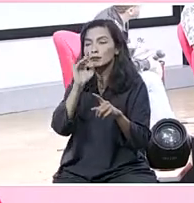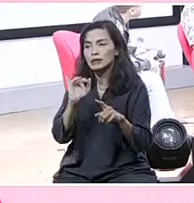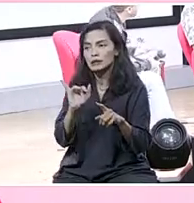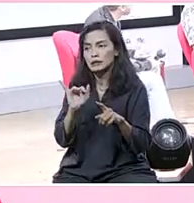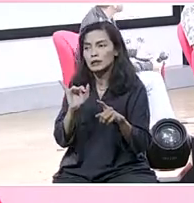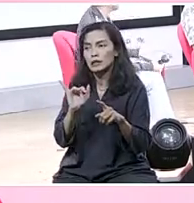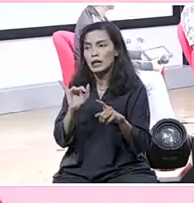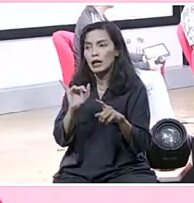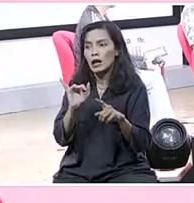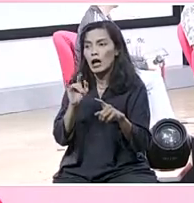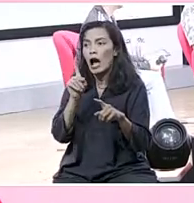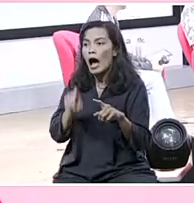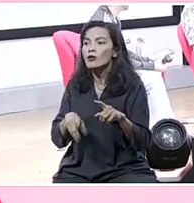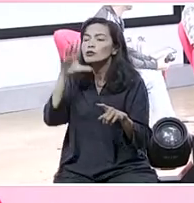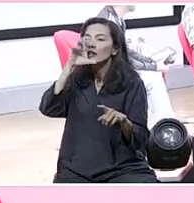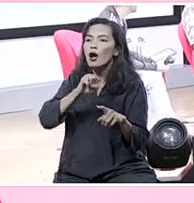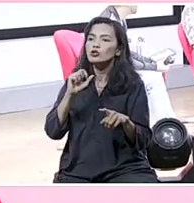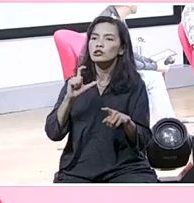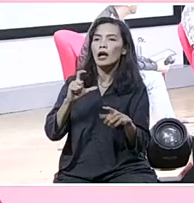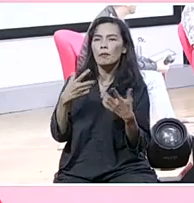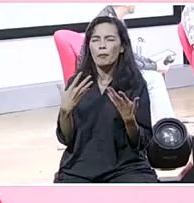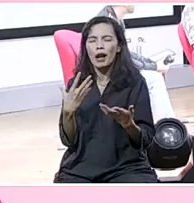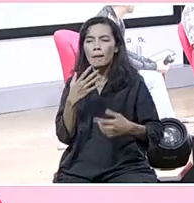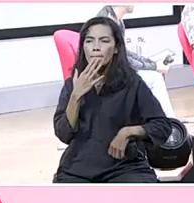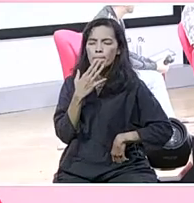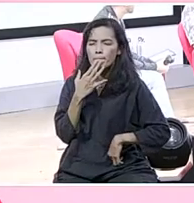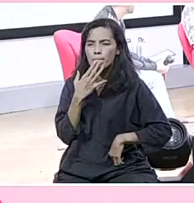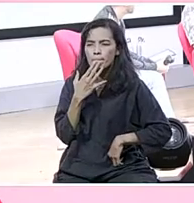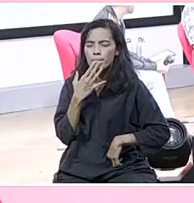you have to figure out a way to